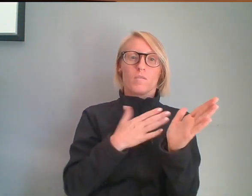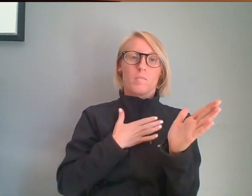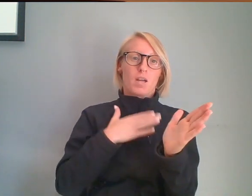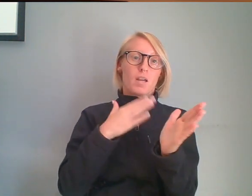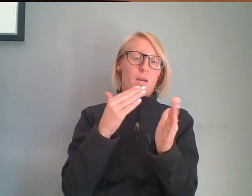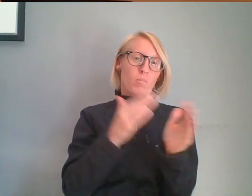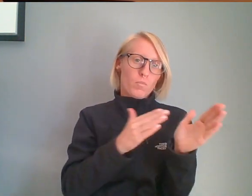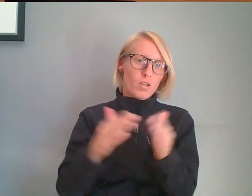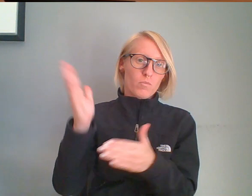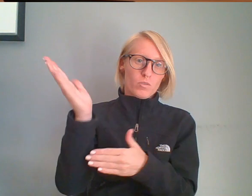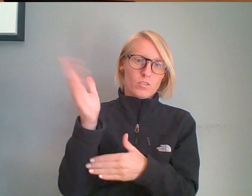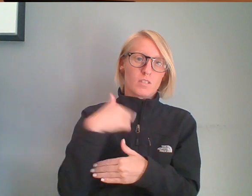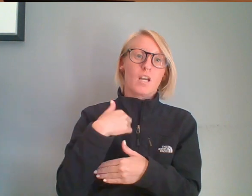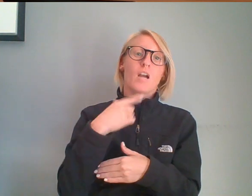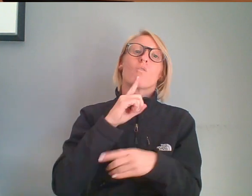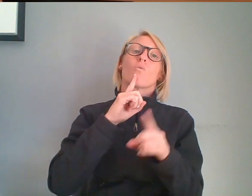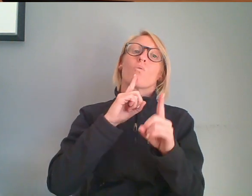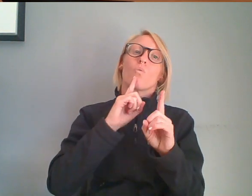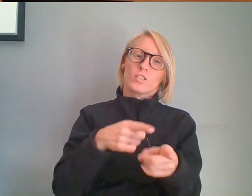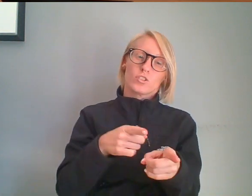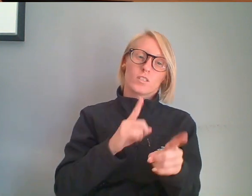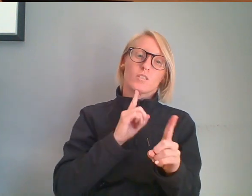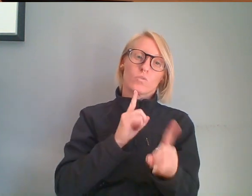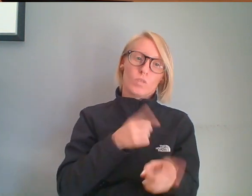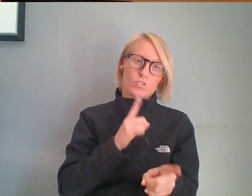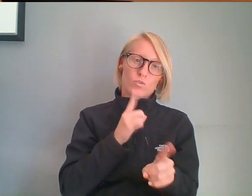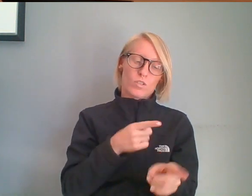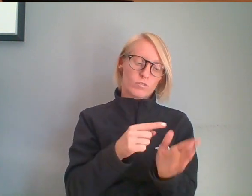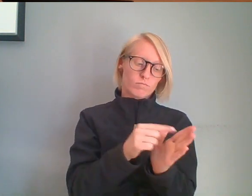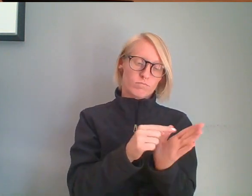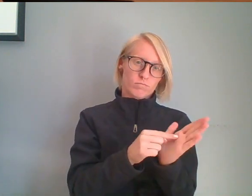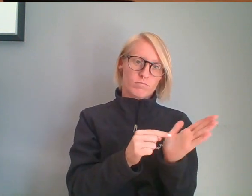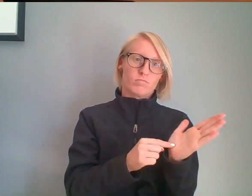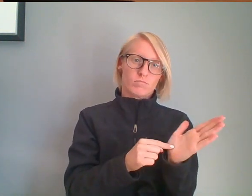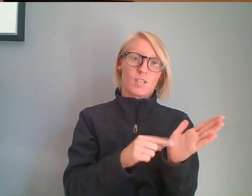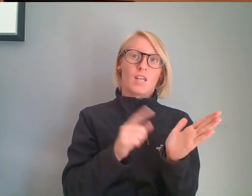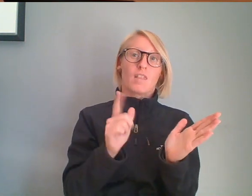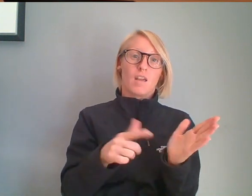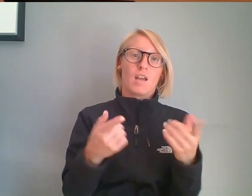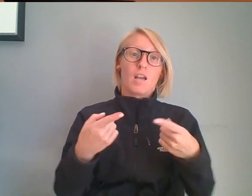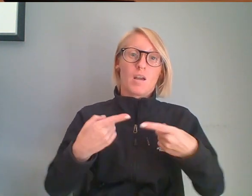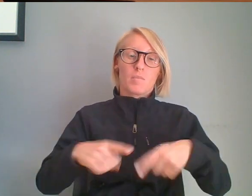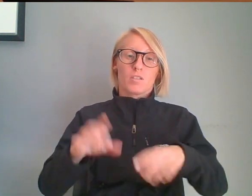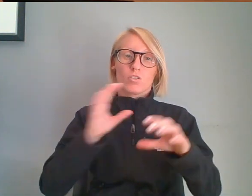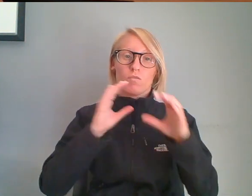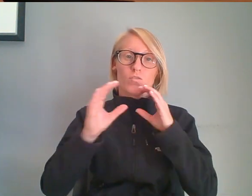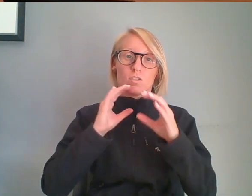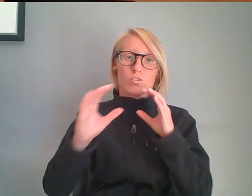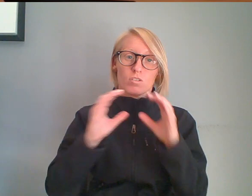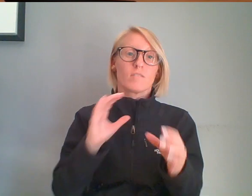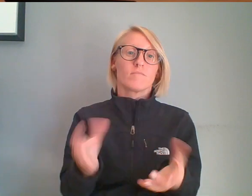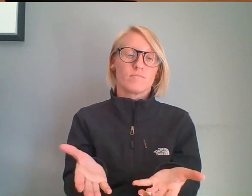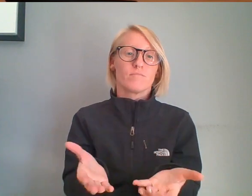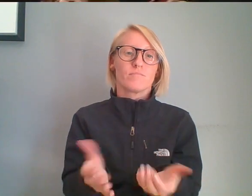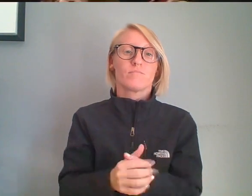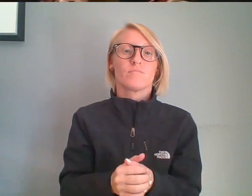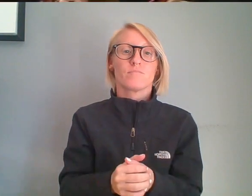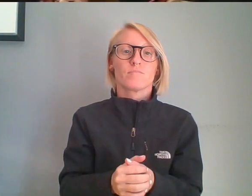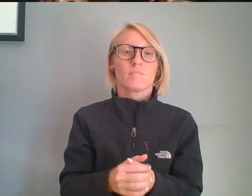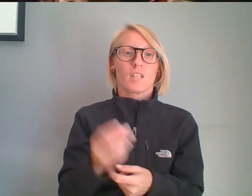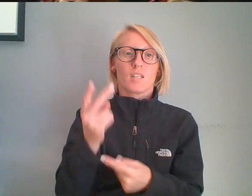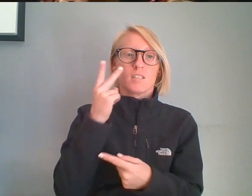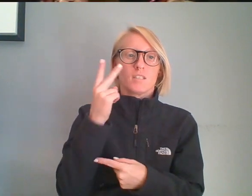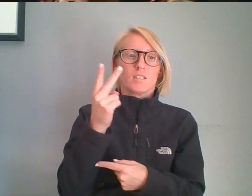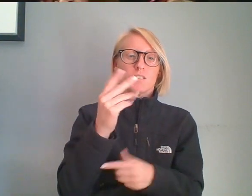that I'm going to answer. And that puts me in that conversational mode. If you were to look at my notes for today's talk, you'll see it's just a series